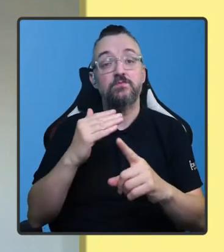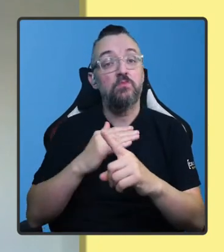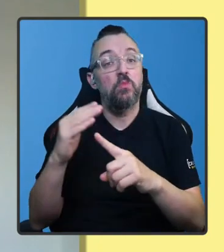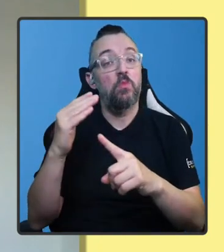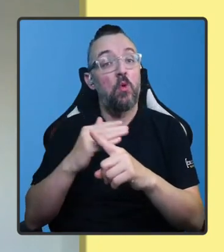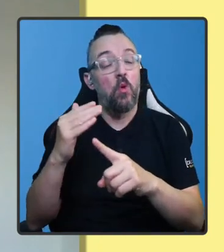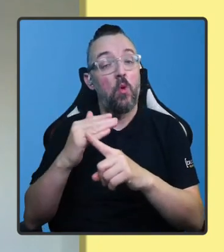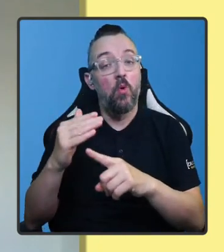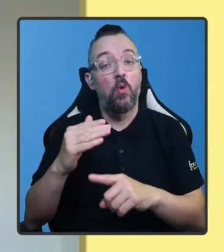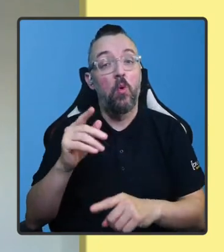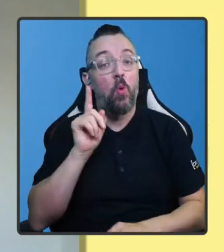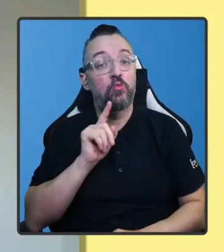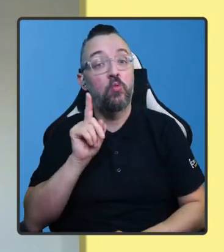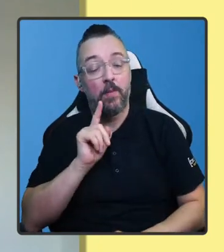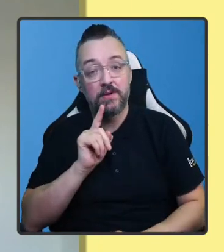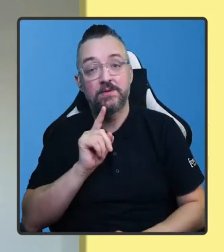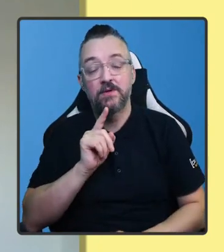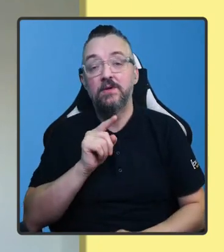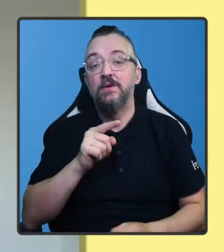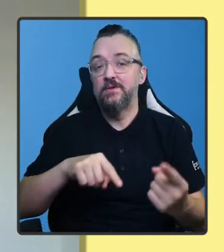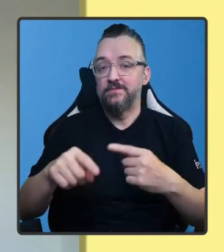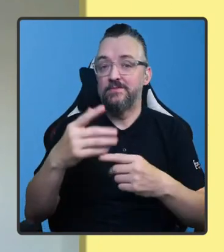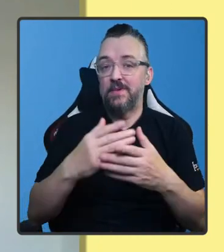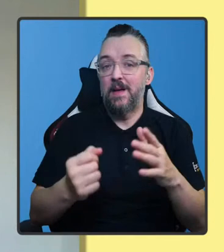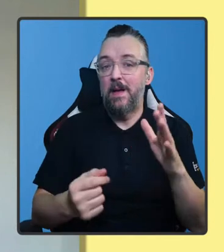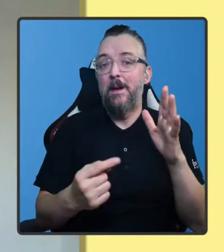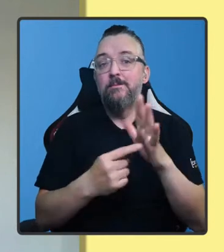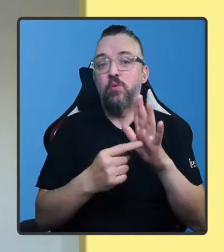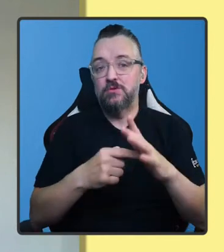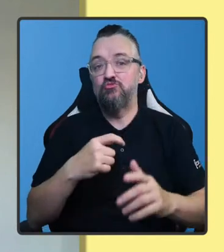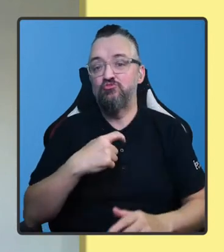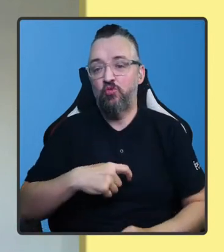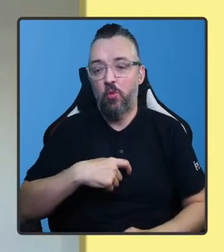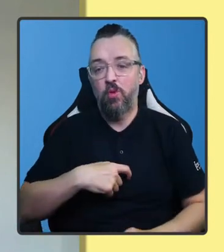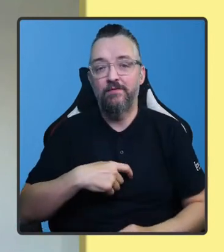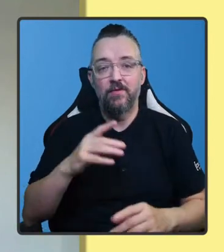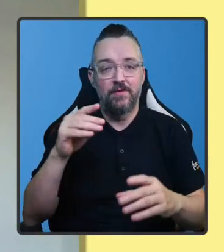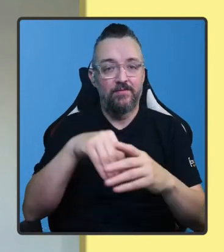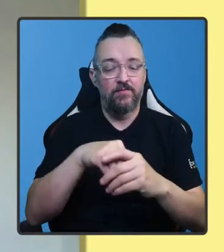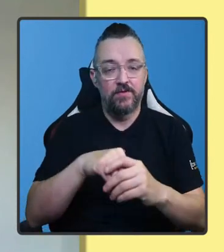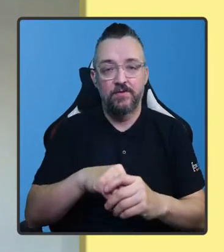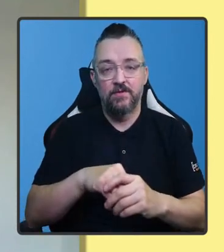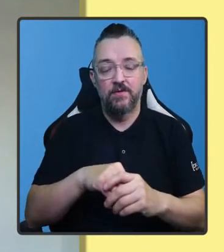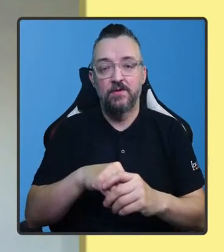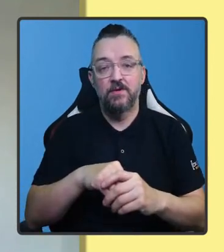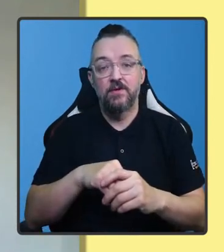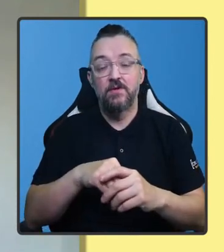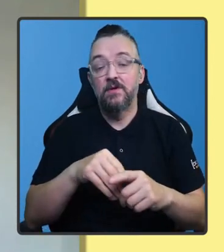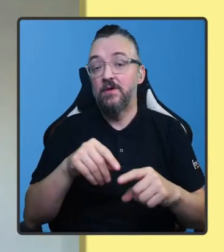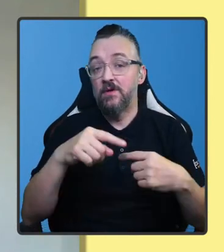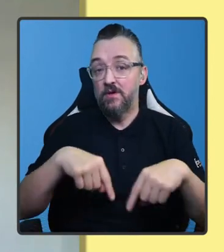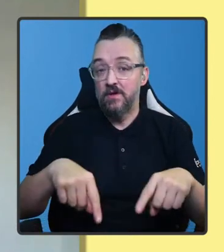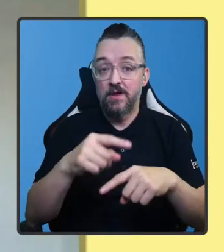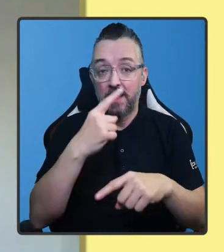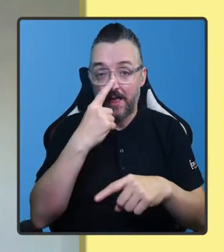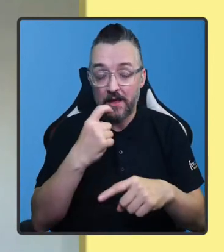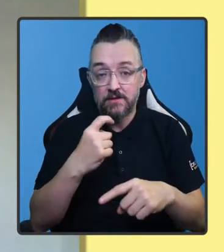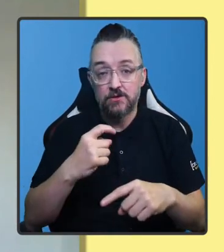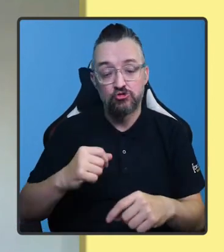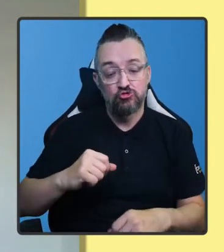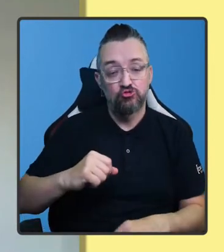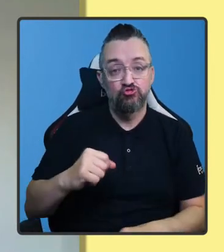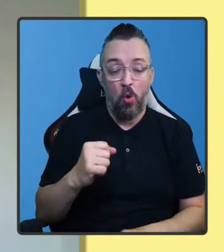for granted, have a very important role to play in this. If we are to build a prosperous Scotland of the